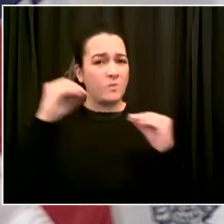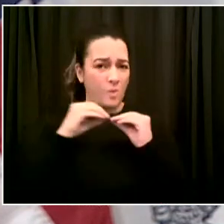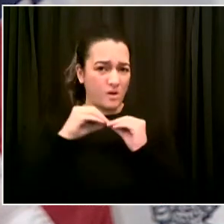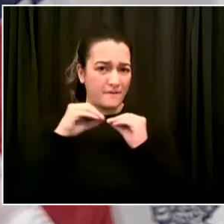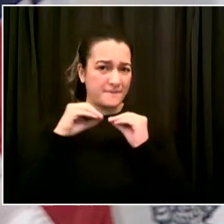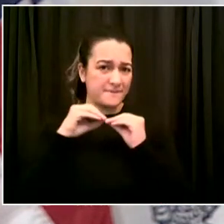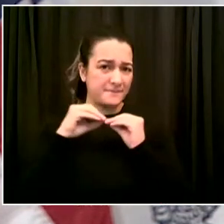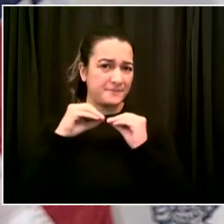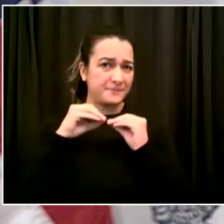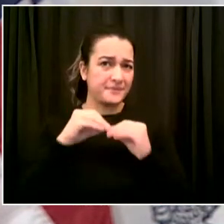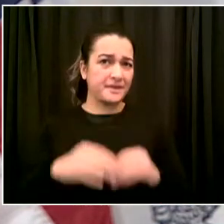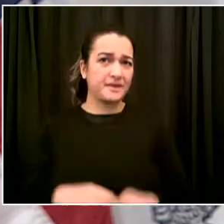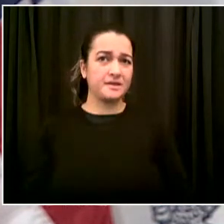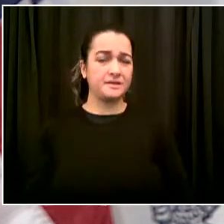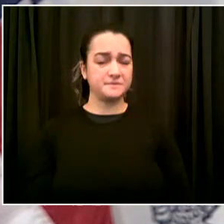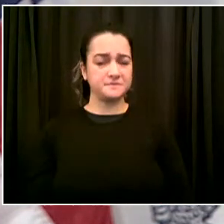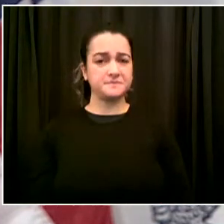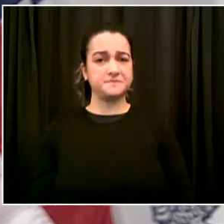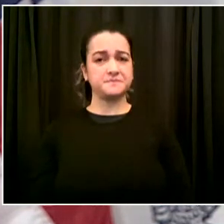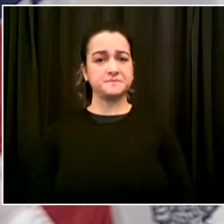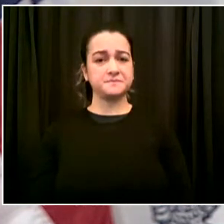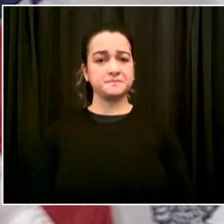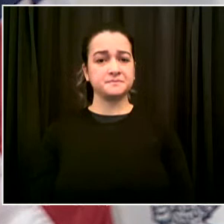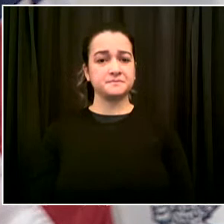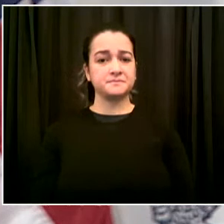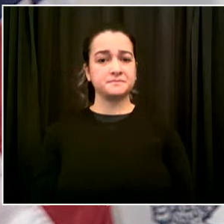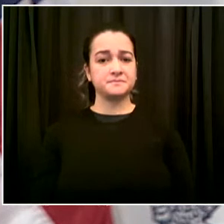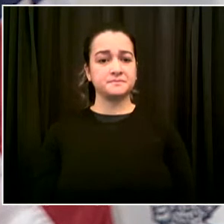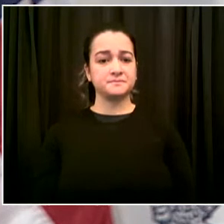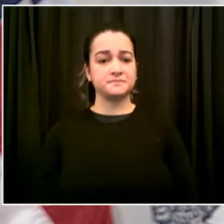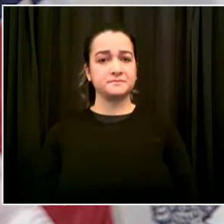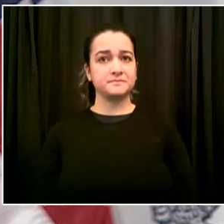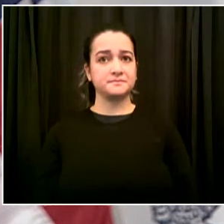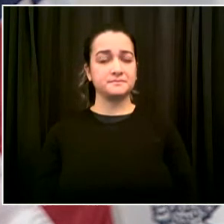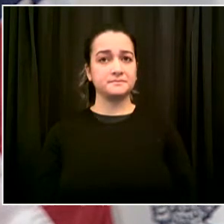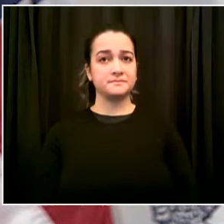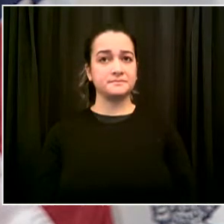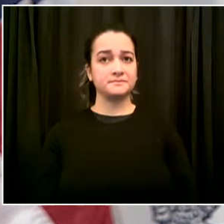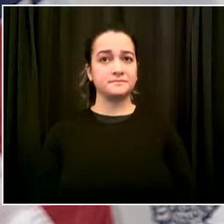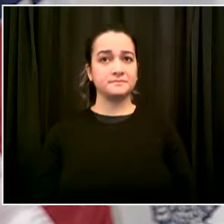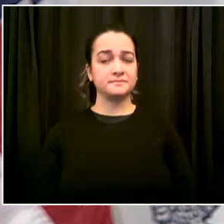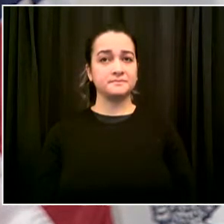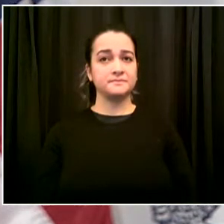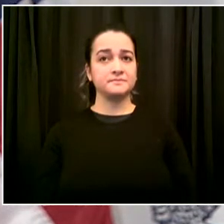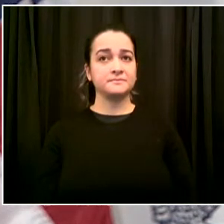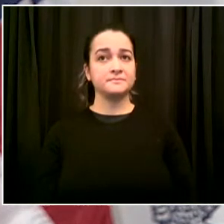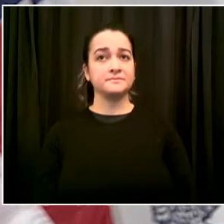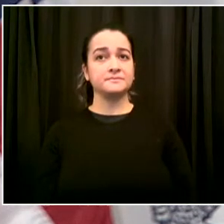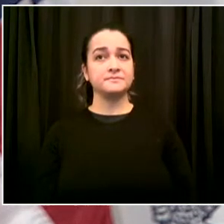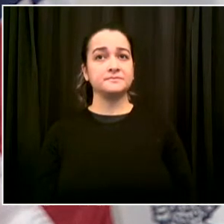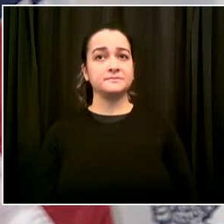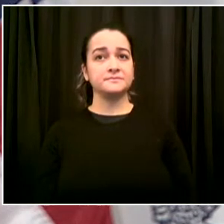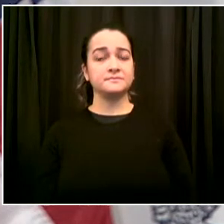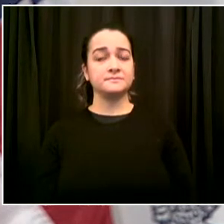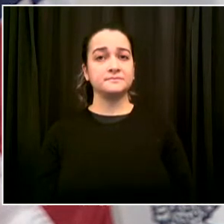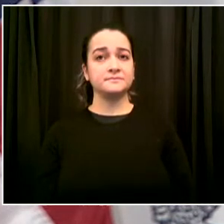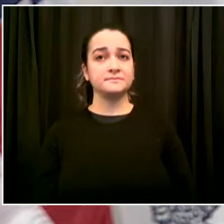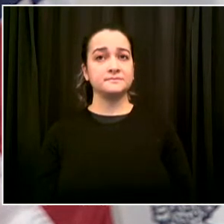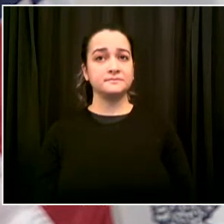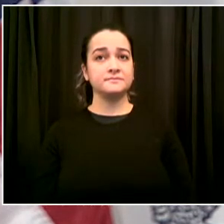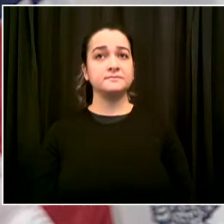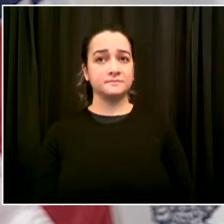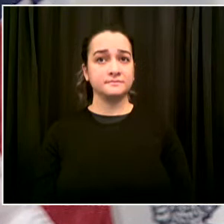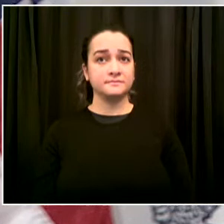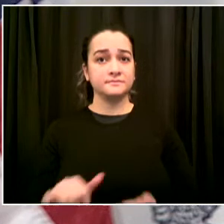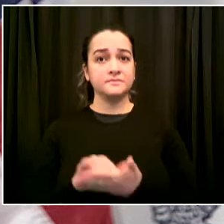other day that all of the city vaccination hubs have the ability to store and distribute both the Pfizer and the